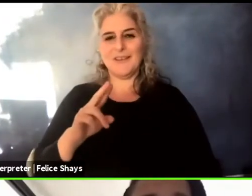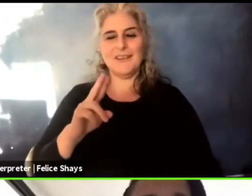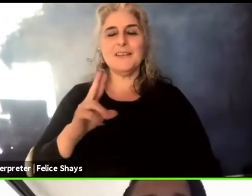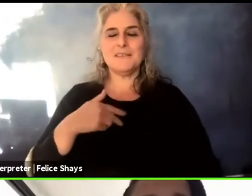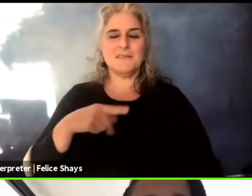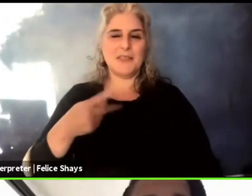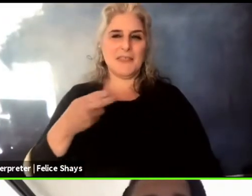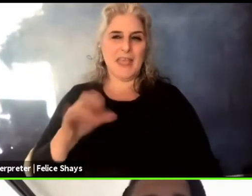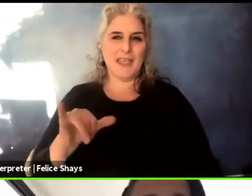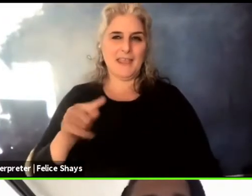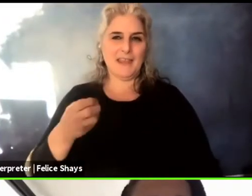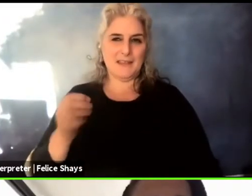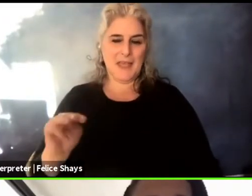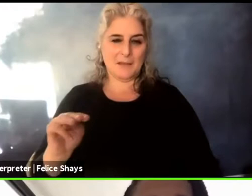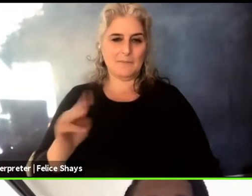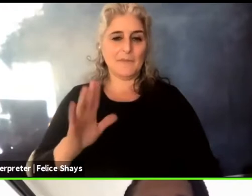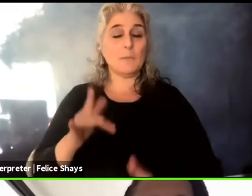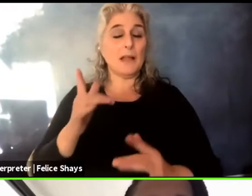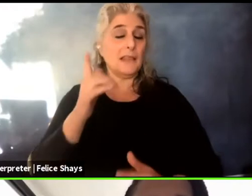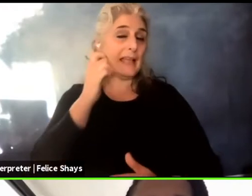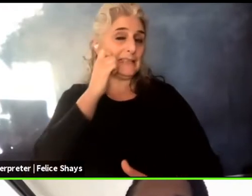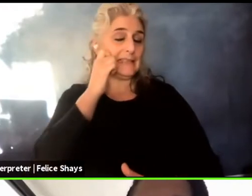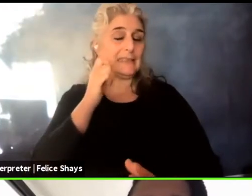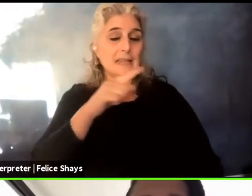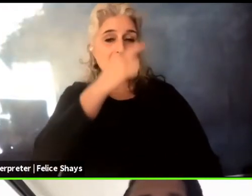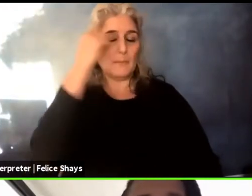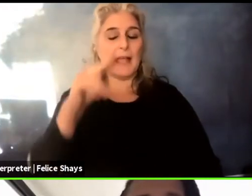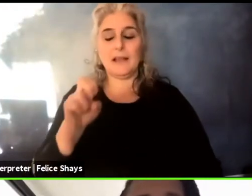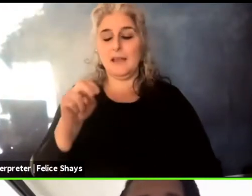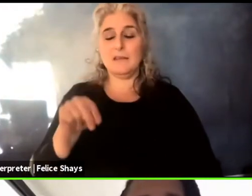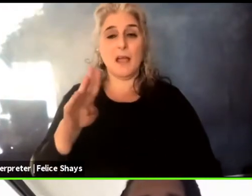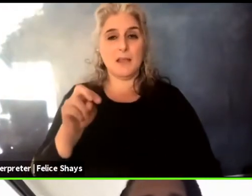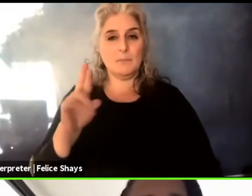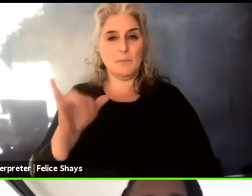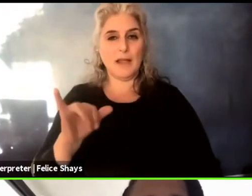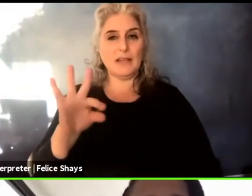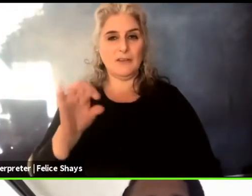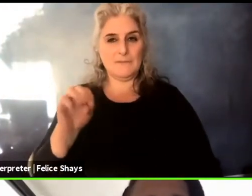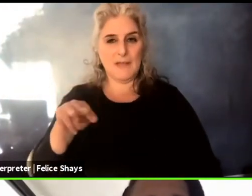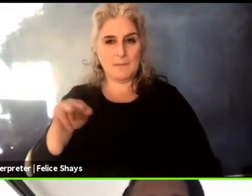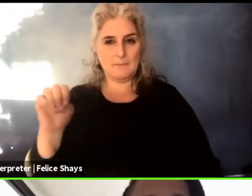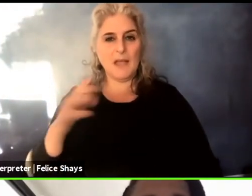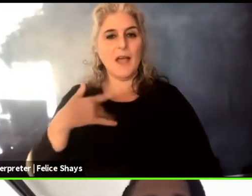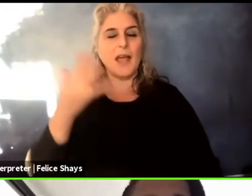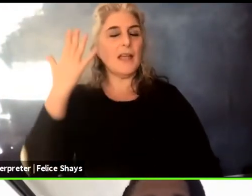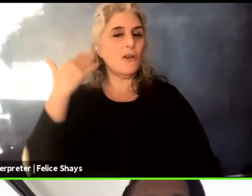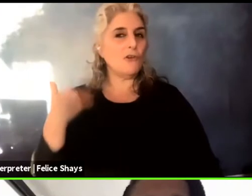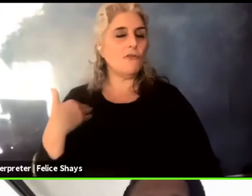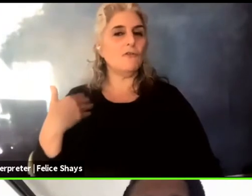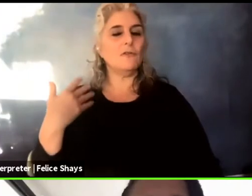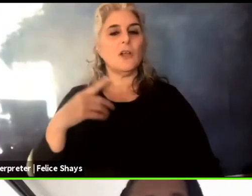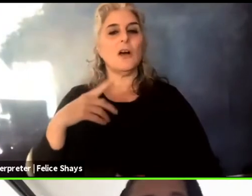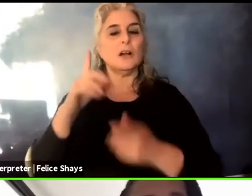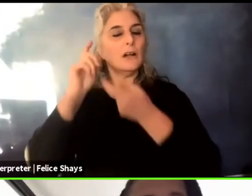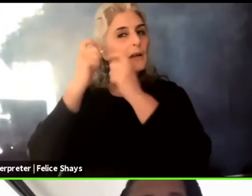pronouns. I'm a light-skinned, black, non-binary femme. I have long black box